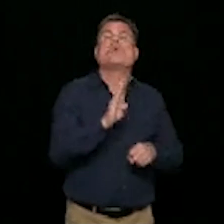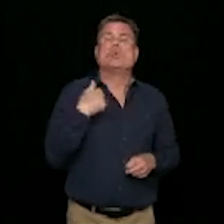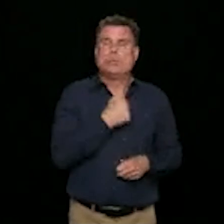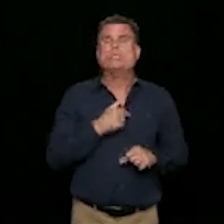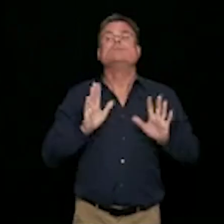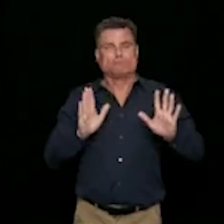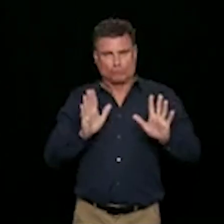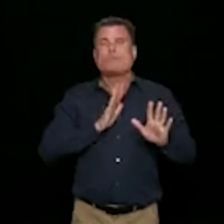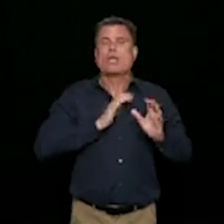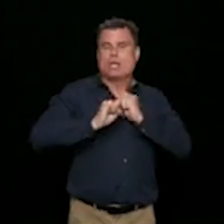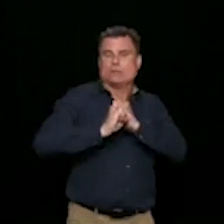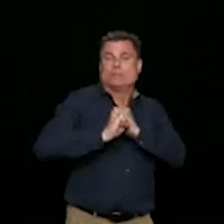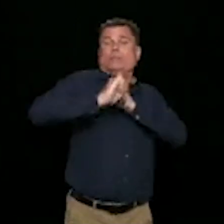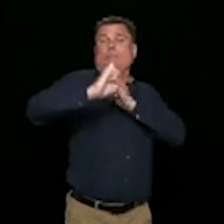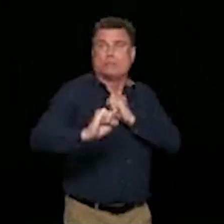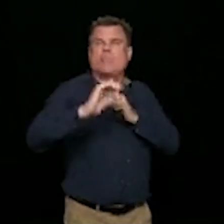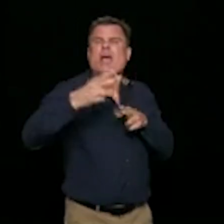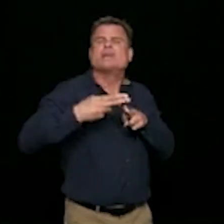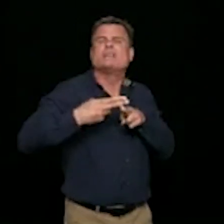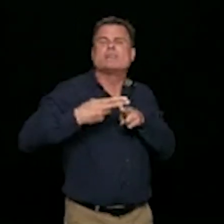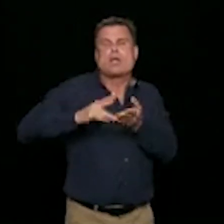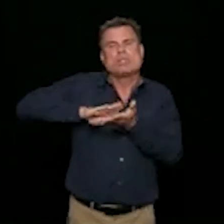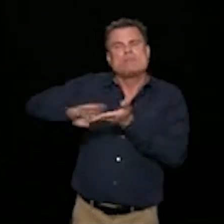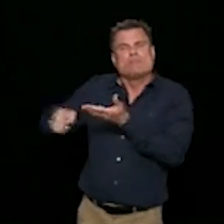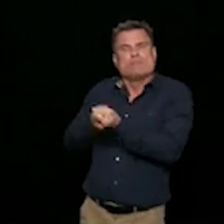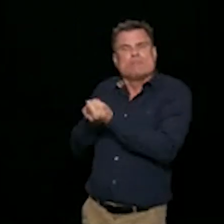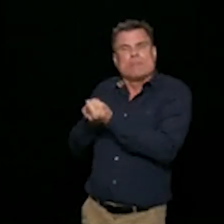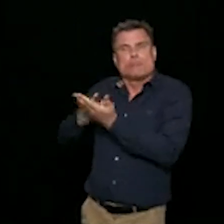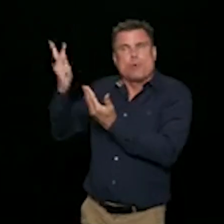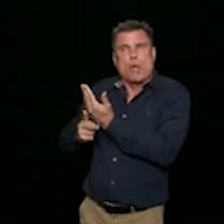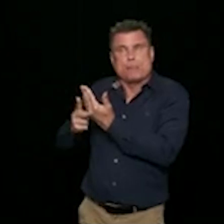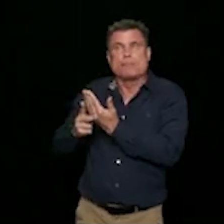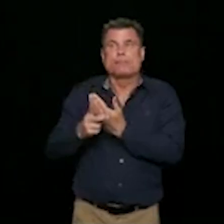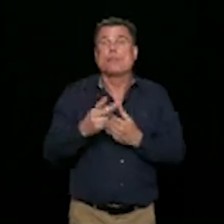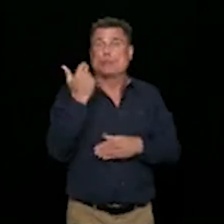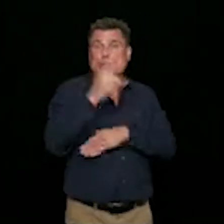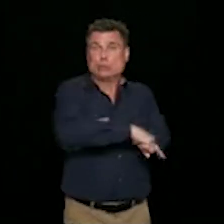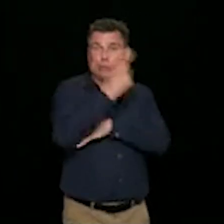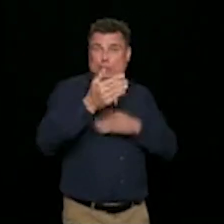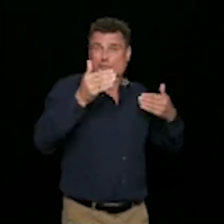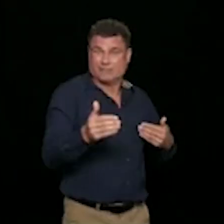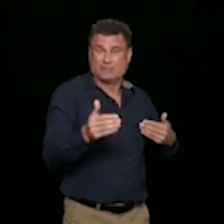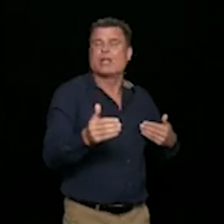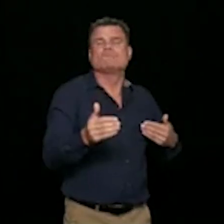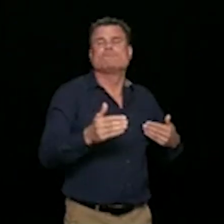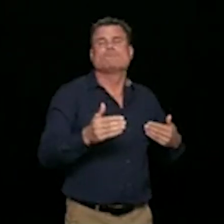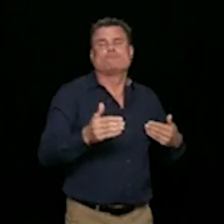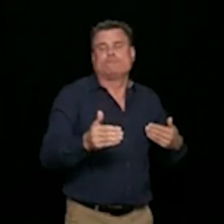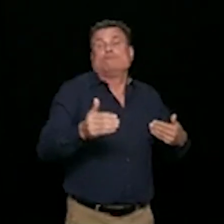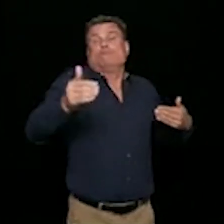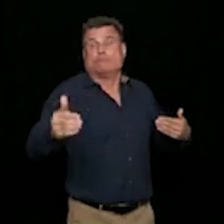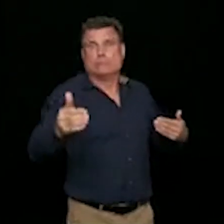so we extended the temporary layoff period from 13 to 16 weeks. We extended the temporary layoff period a second